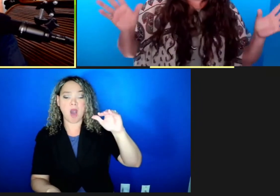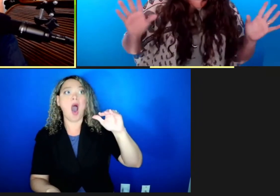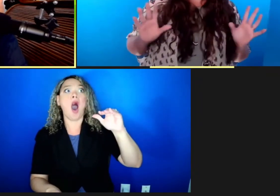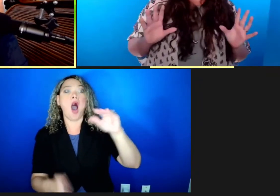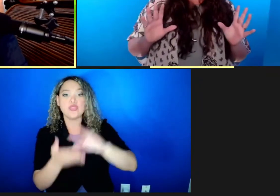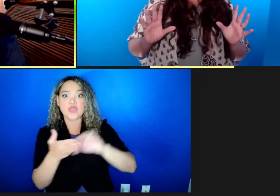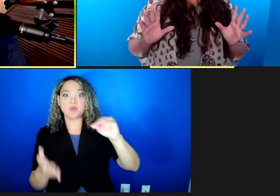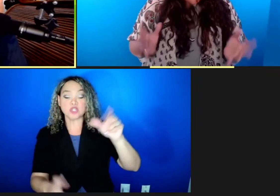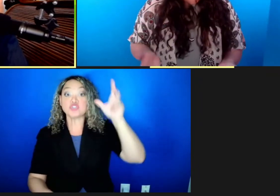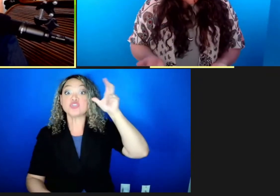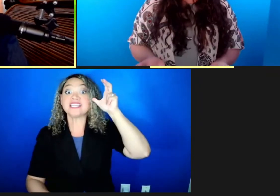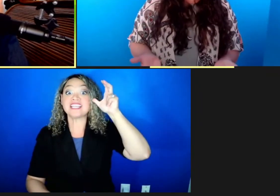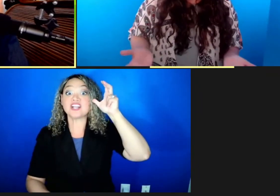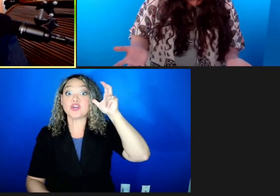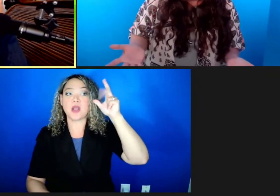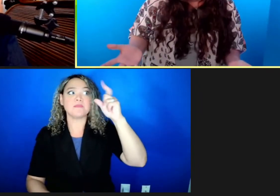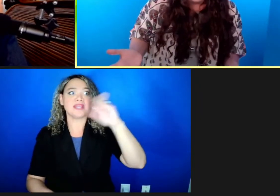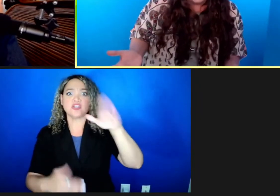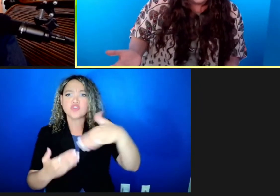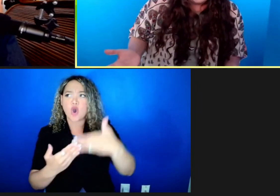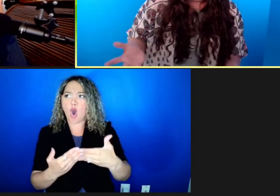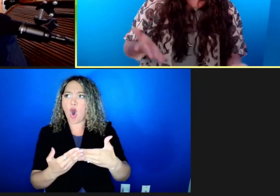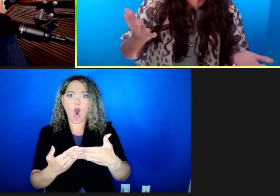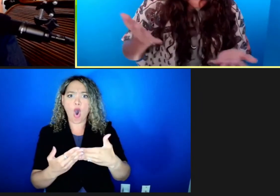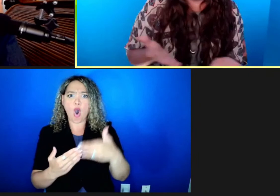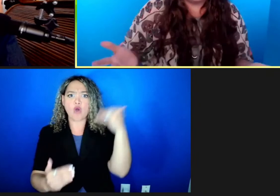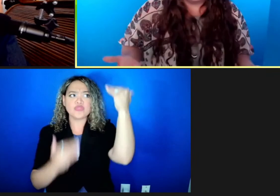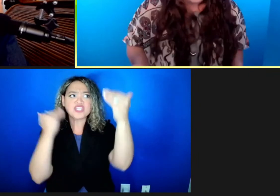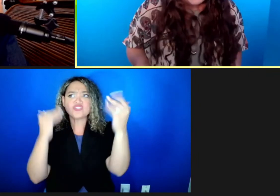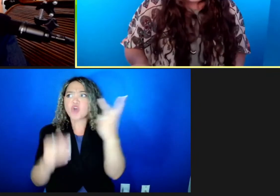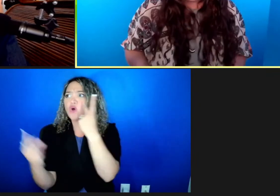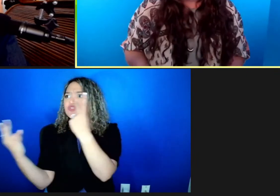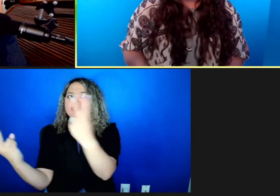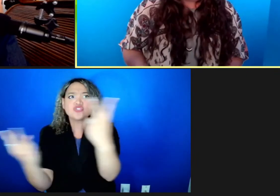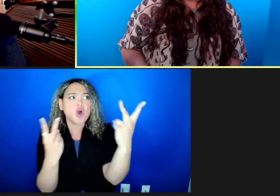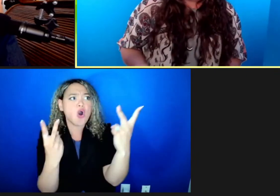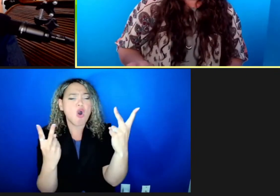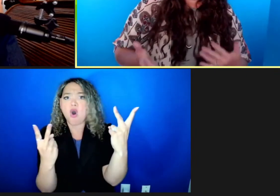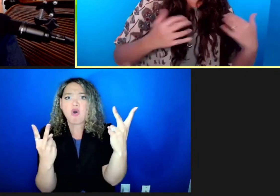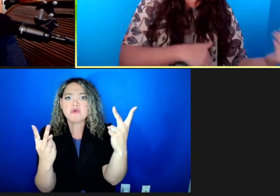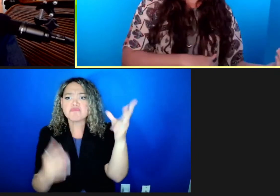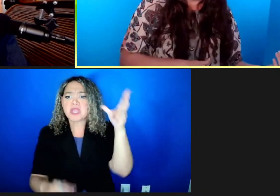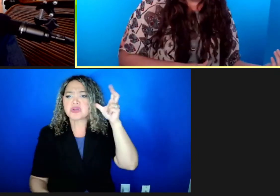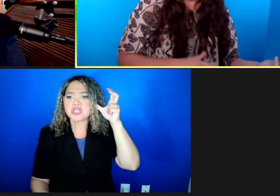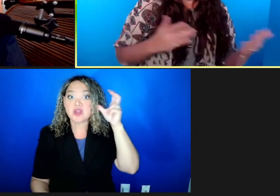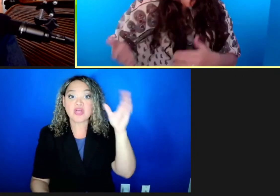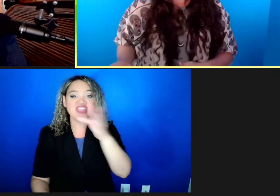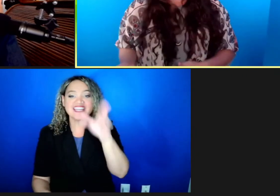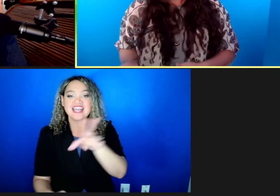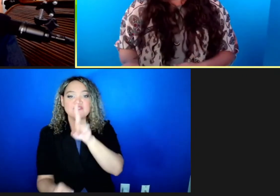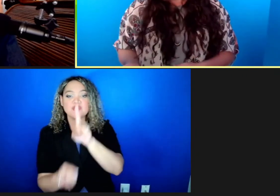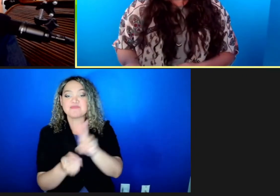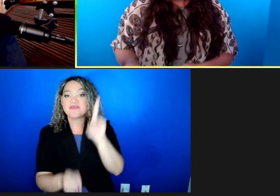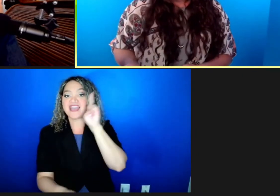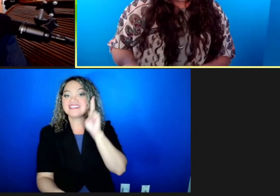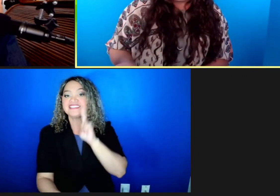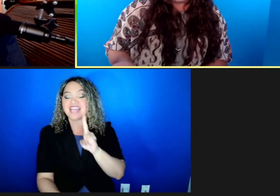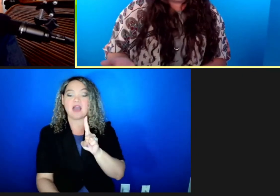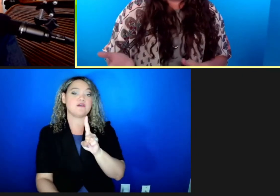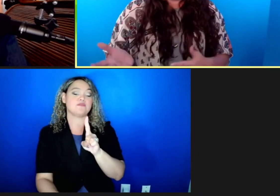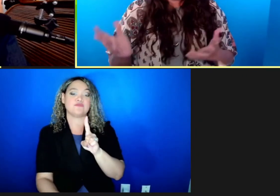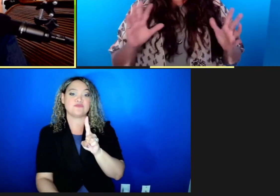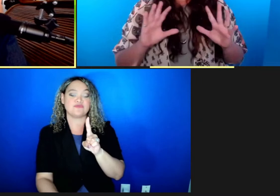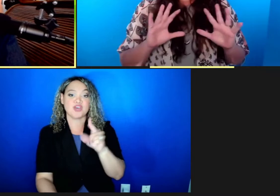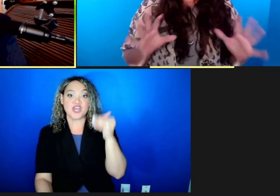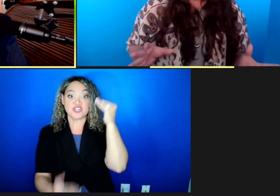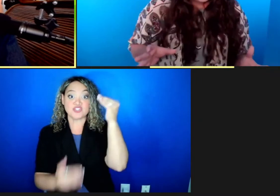all of the adults around them could hear. And they never met a deaf adult because most deaf children are born to hearing parents.